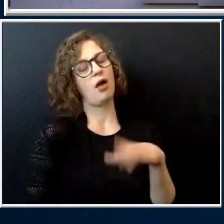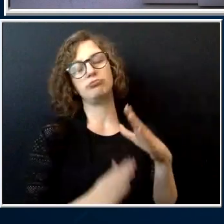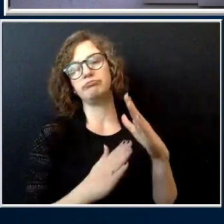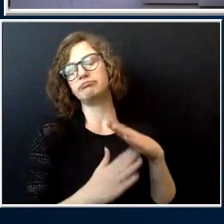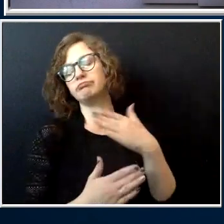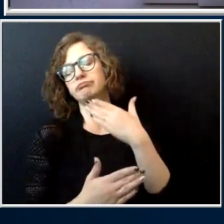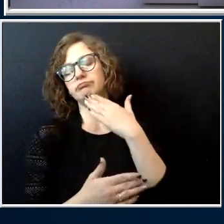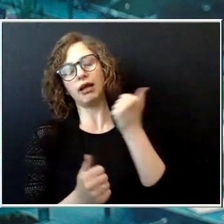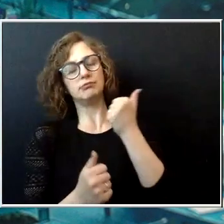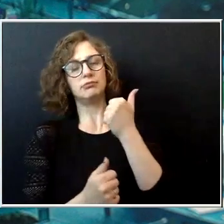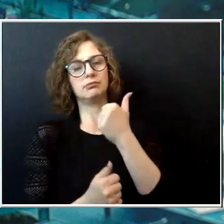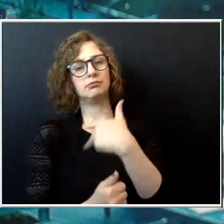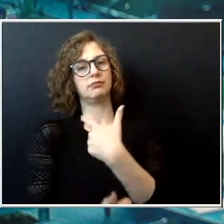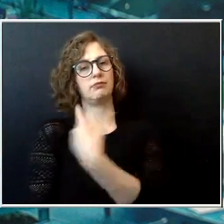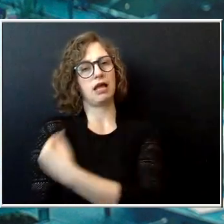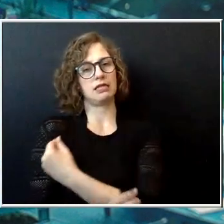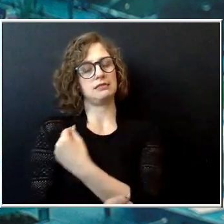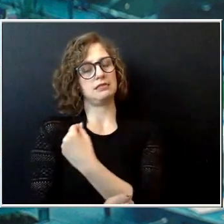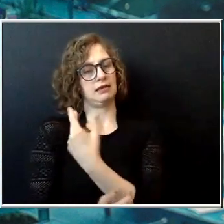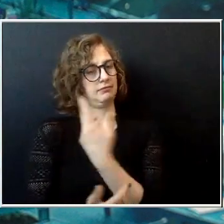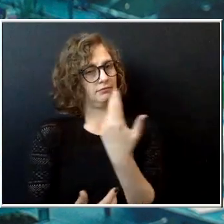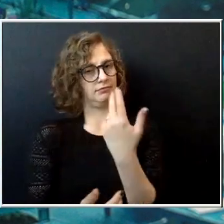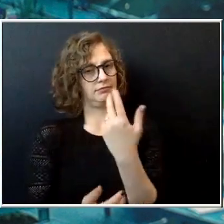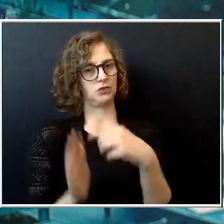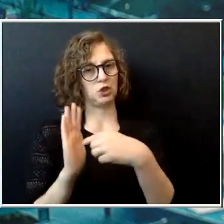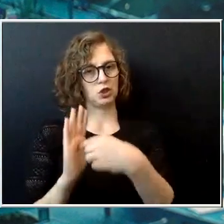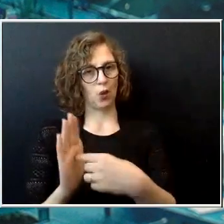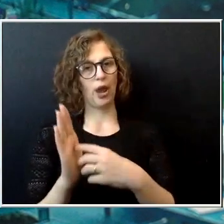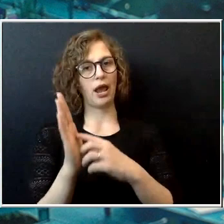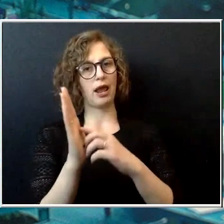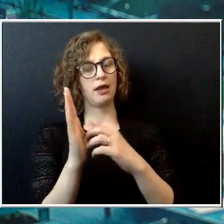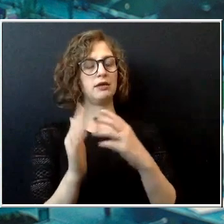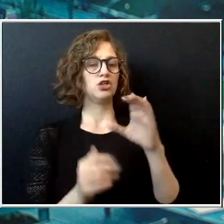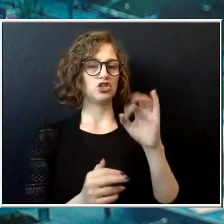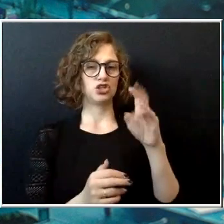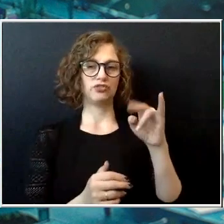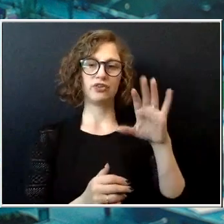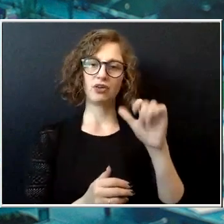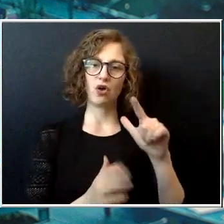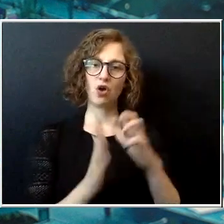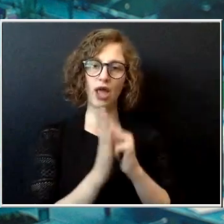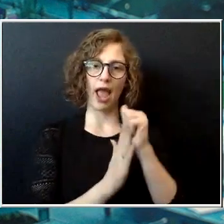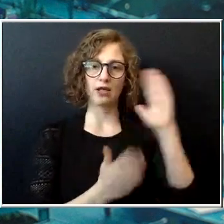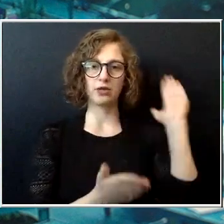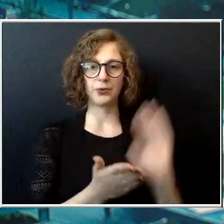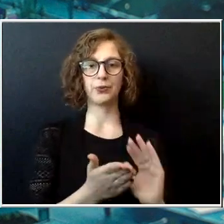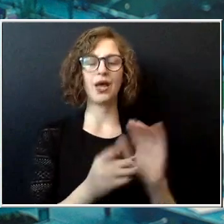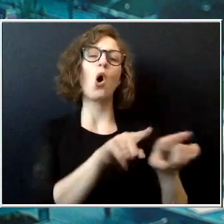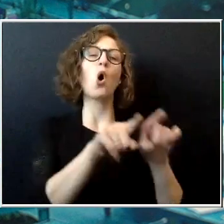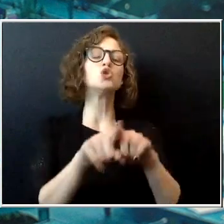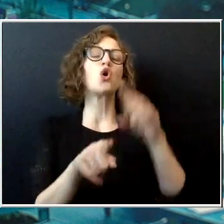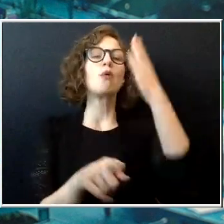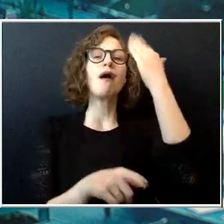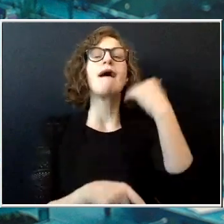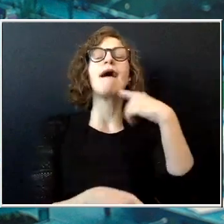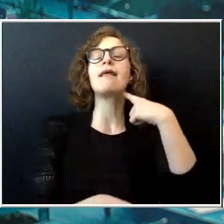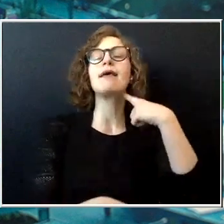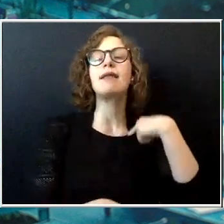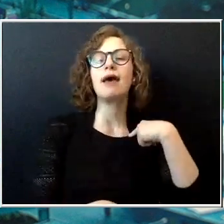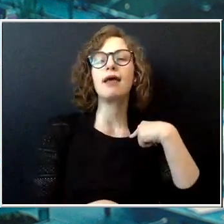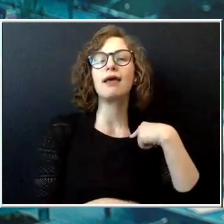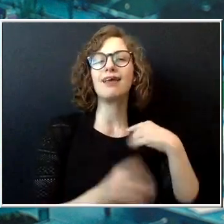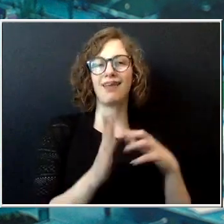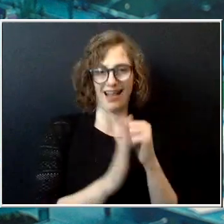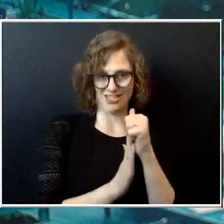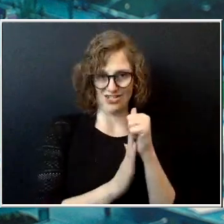really decreases in cervical cancer and head and neck cancer. So not only does it prevent men from transmitting HPV, but